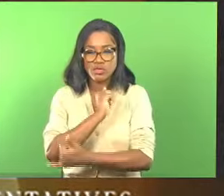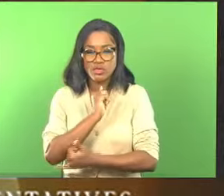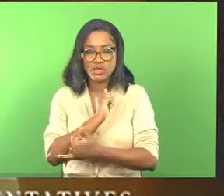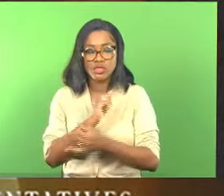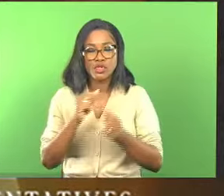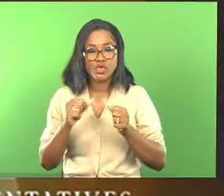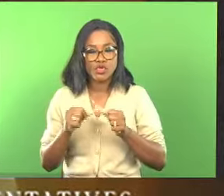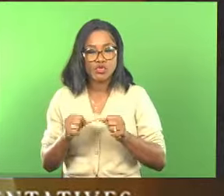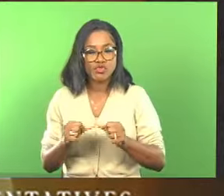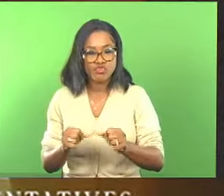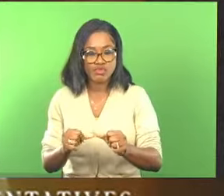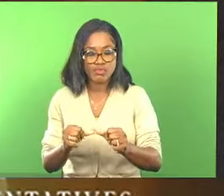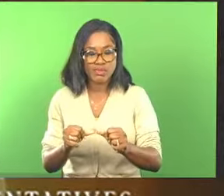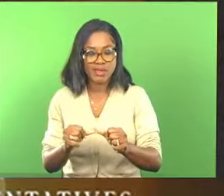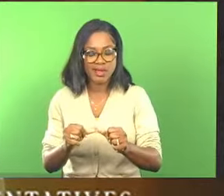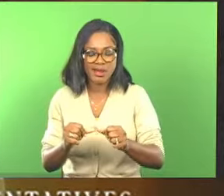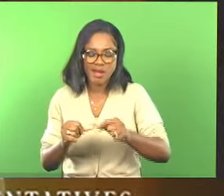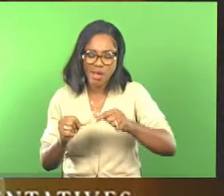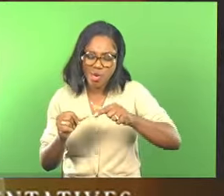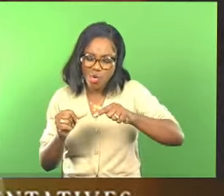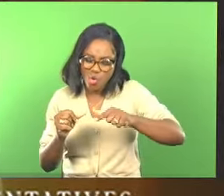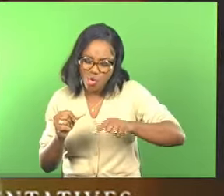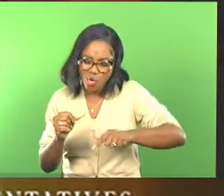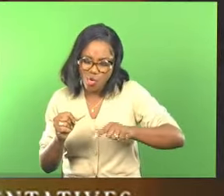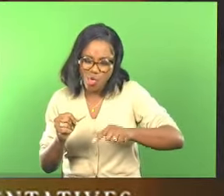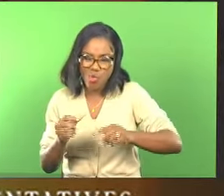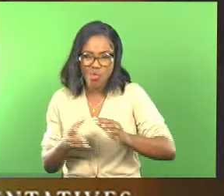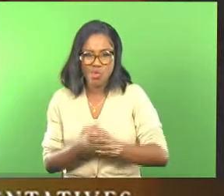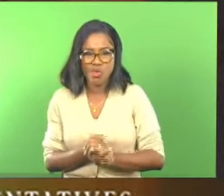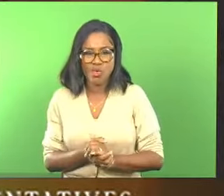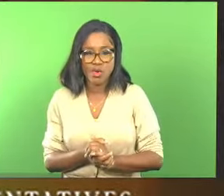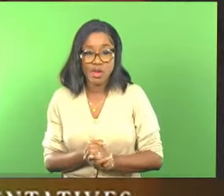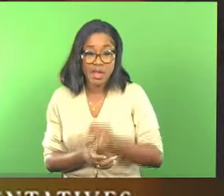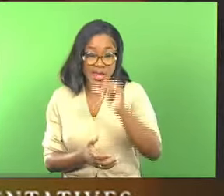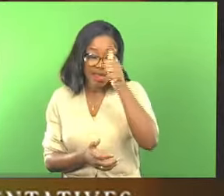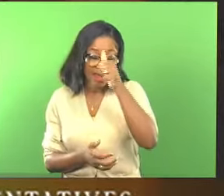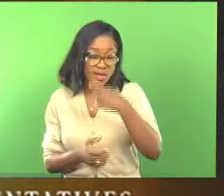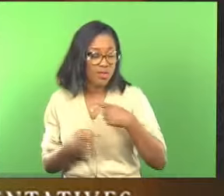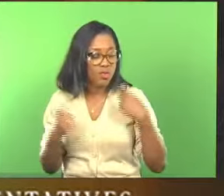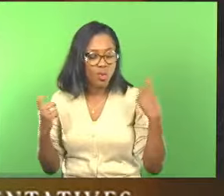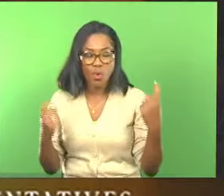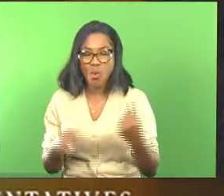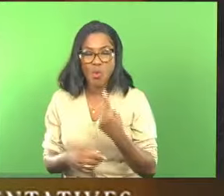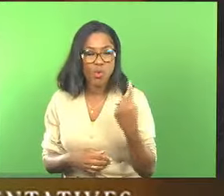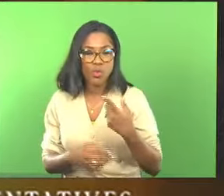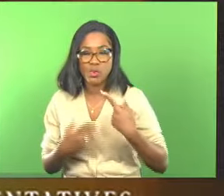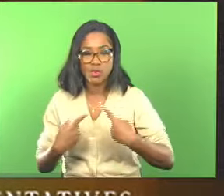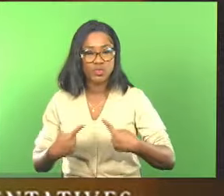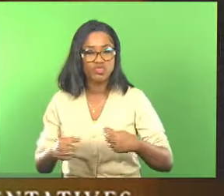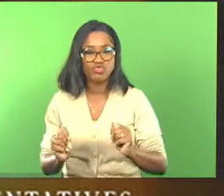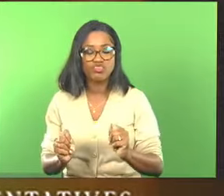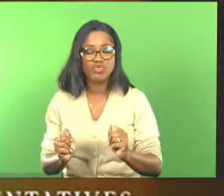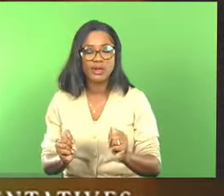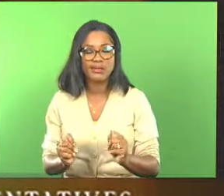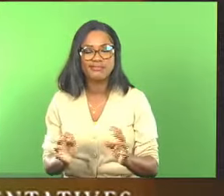remains on the margins. India has always tried to bridge this